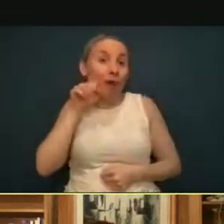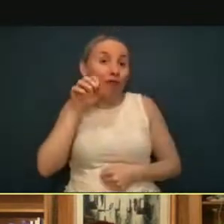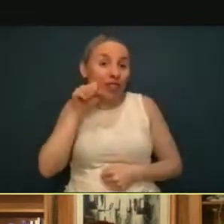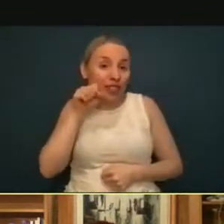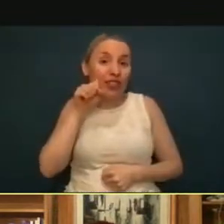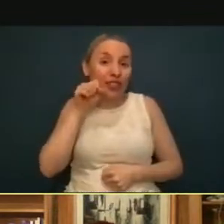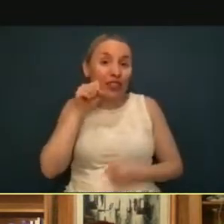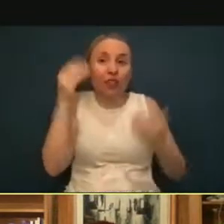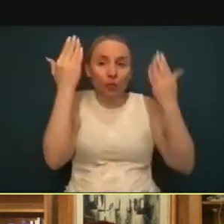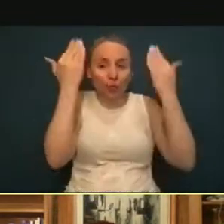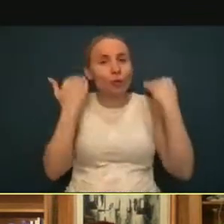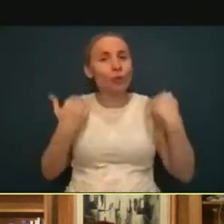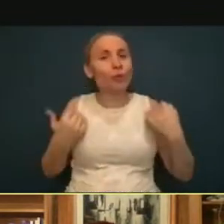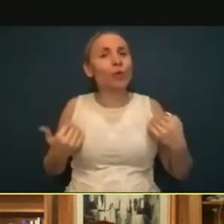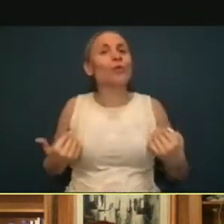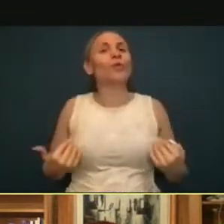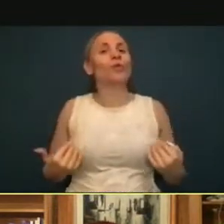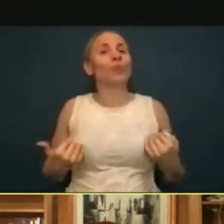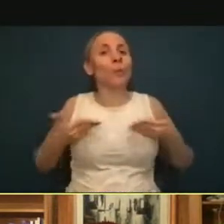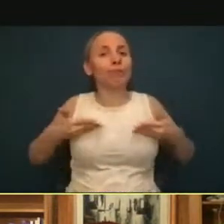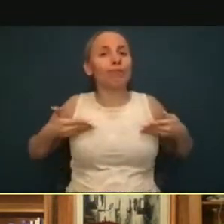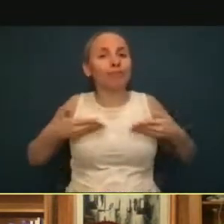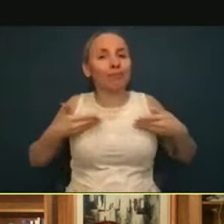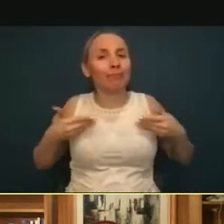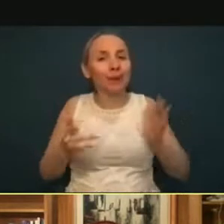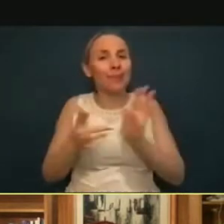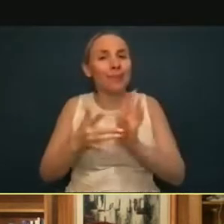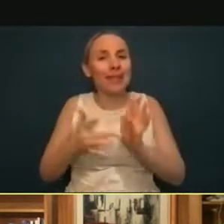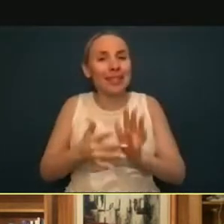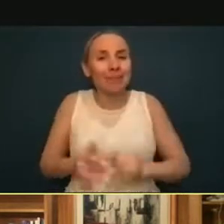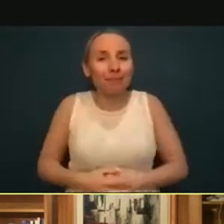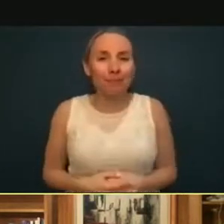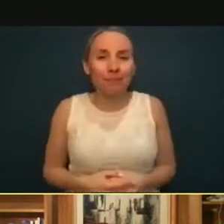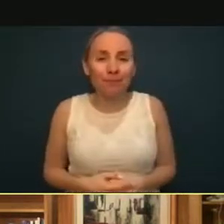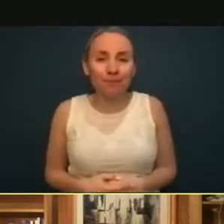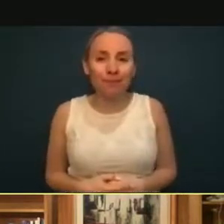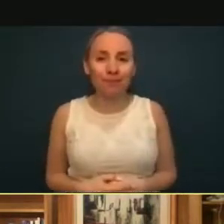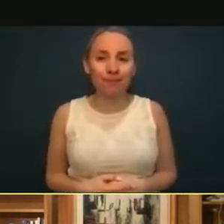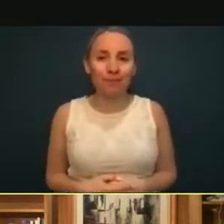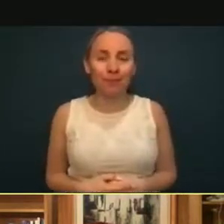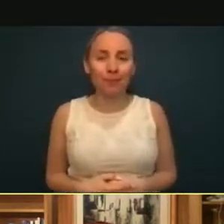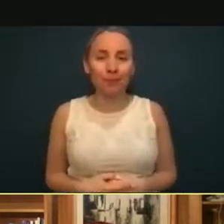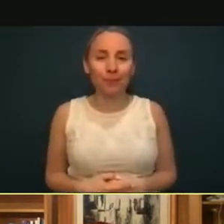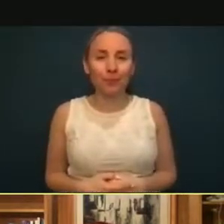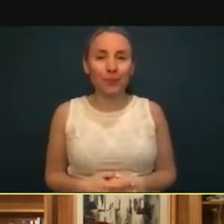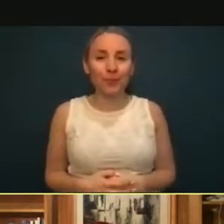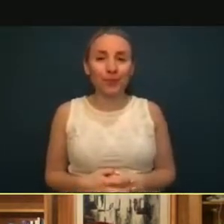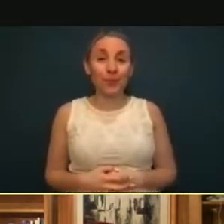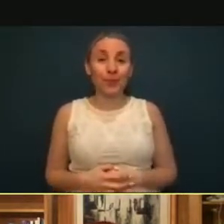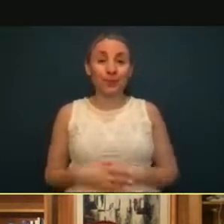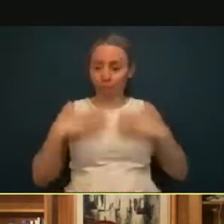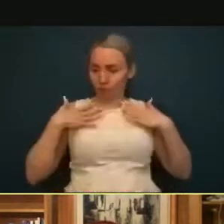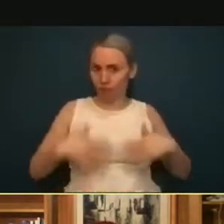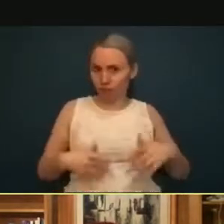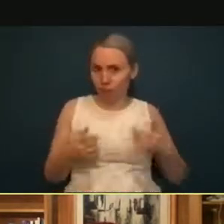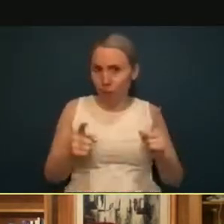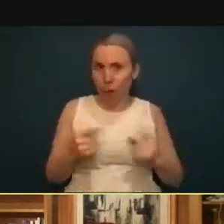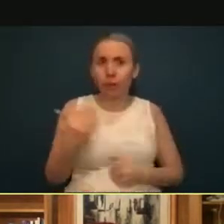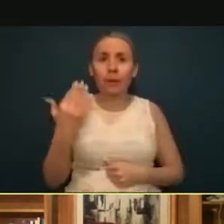to kind of midway on my arm. I'm wearing a black silk